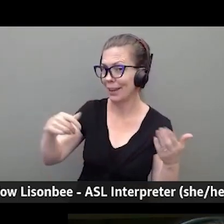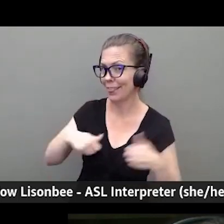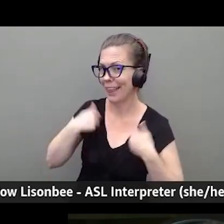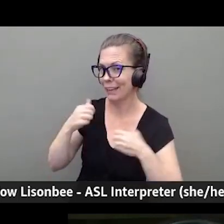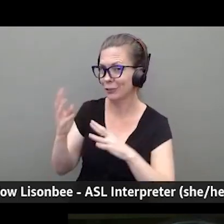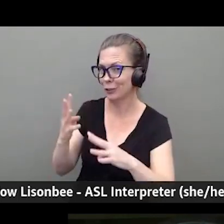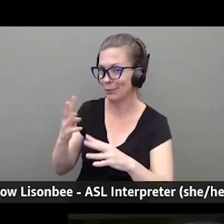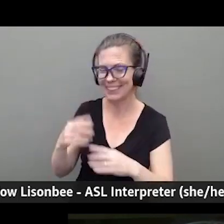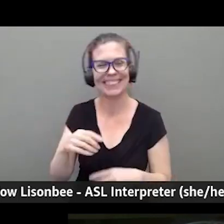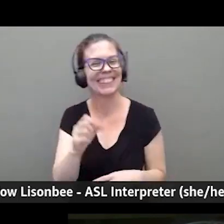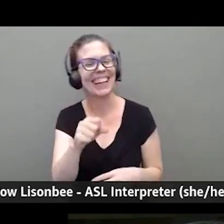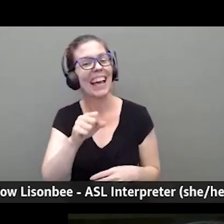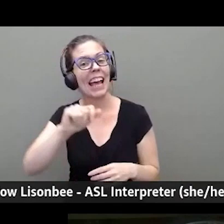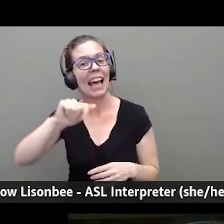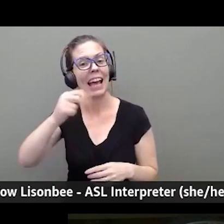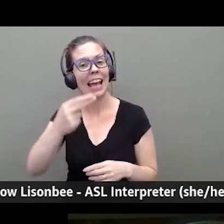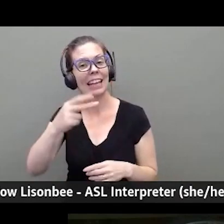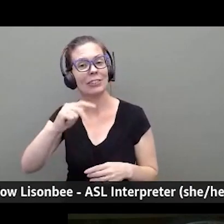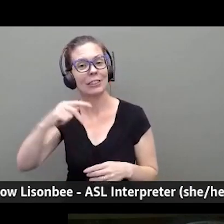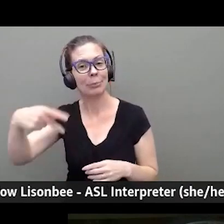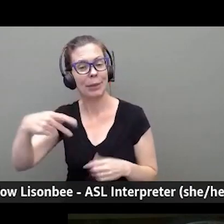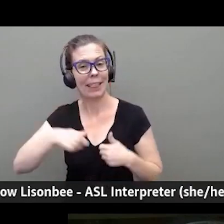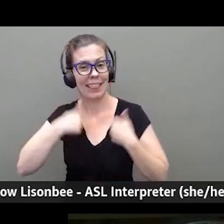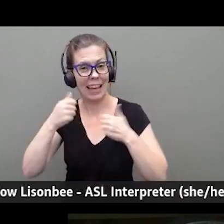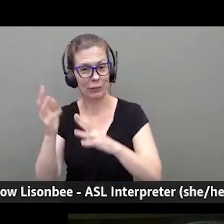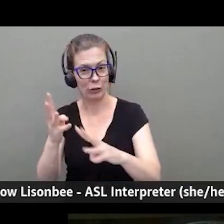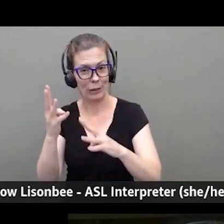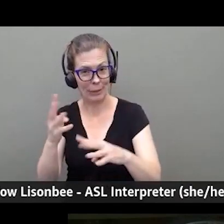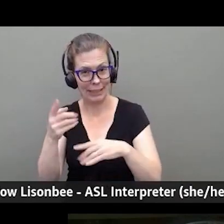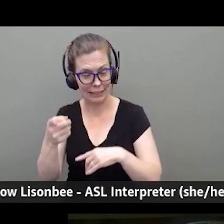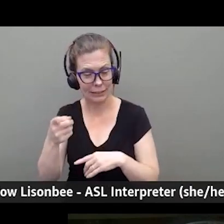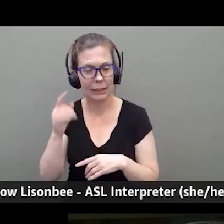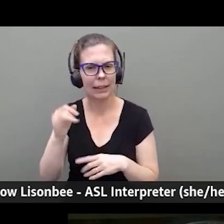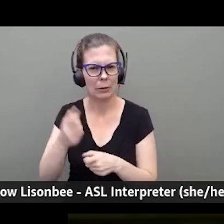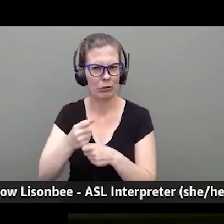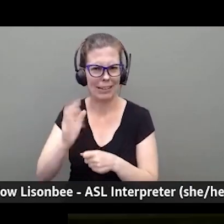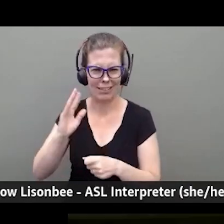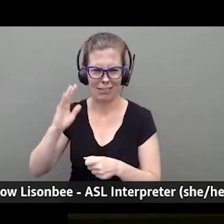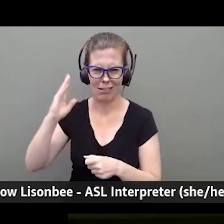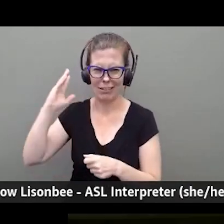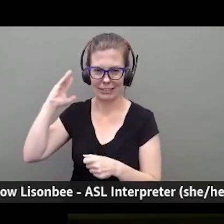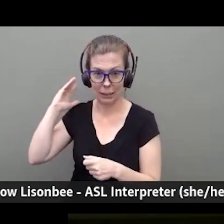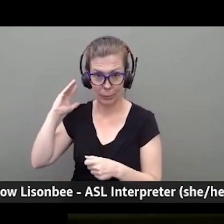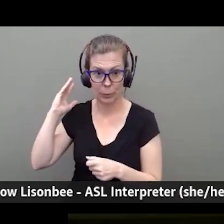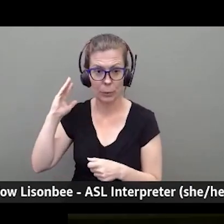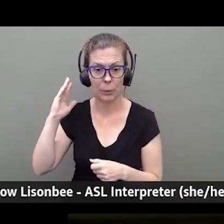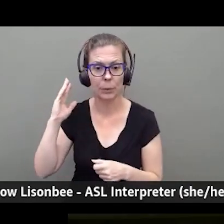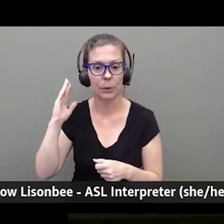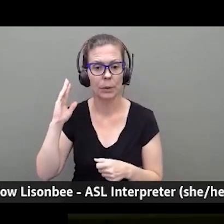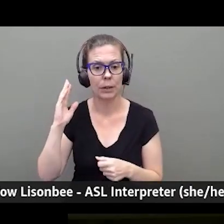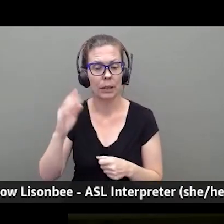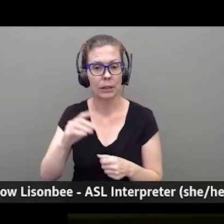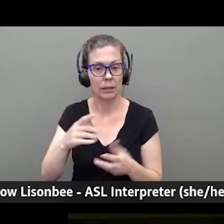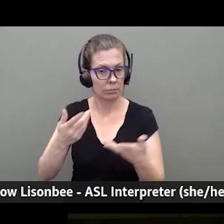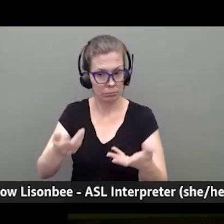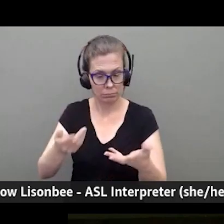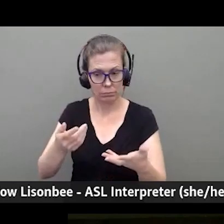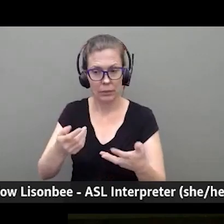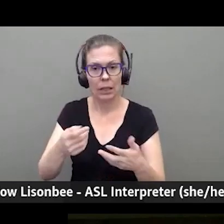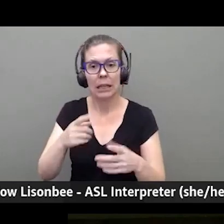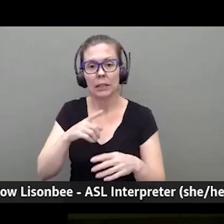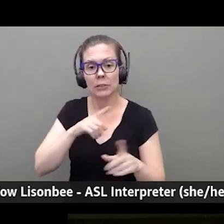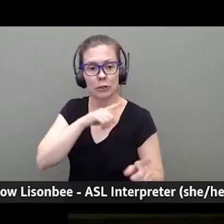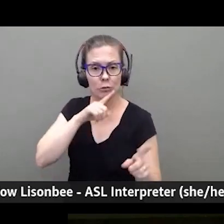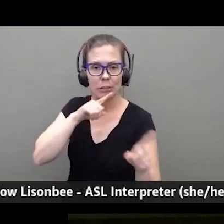And HTTP live streaming was created a long time ago in as a result or in